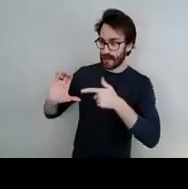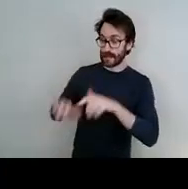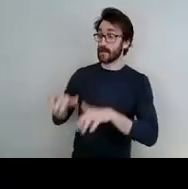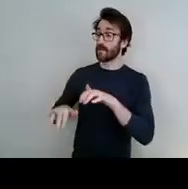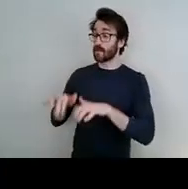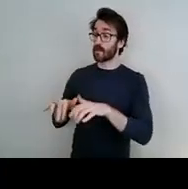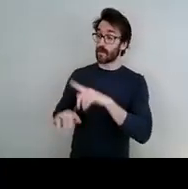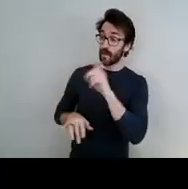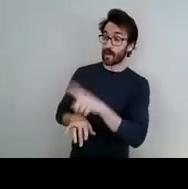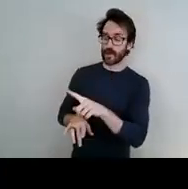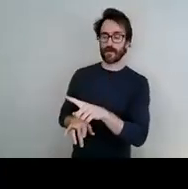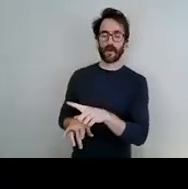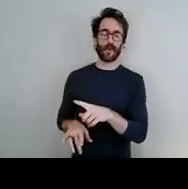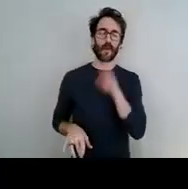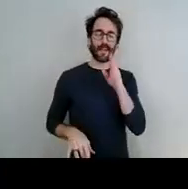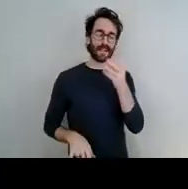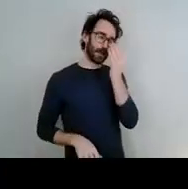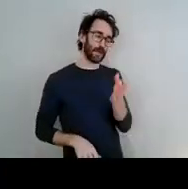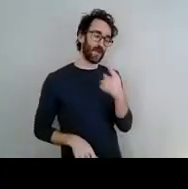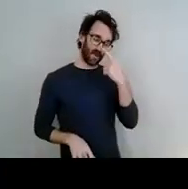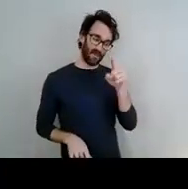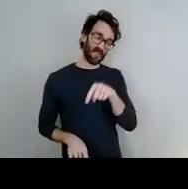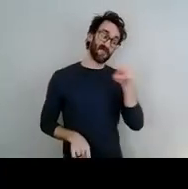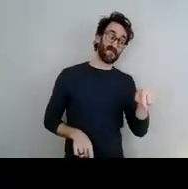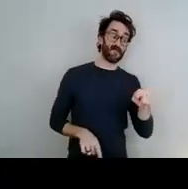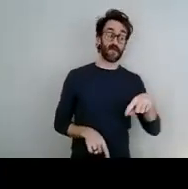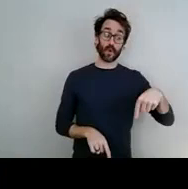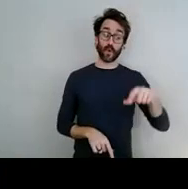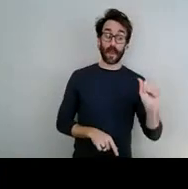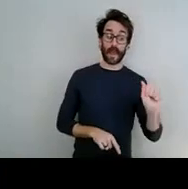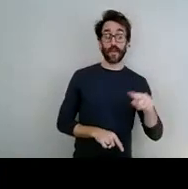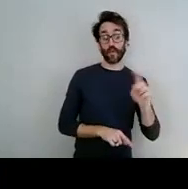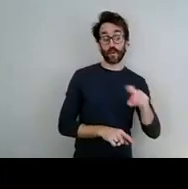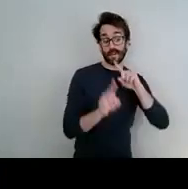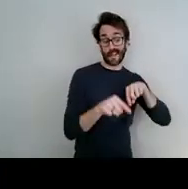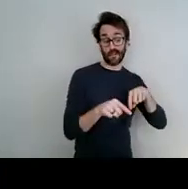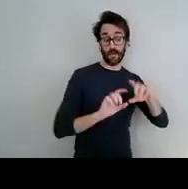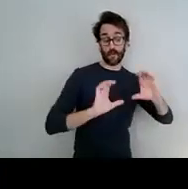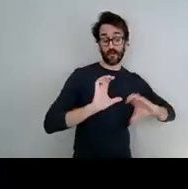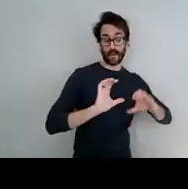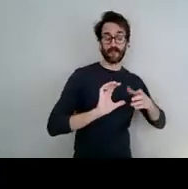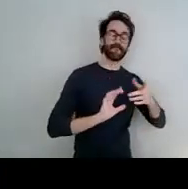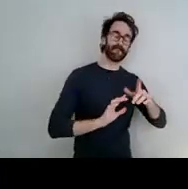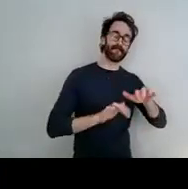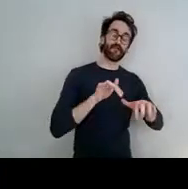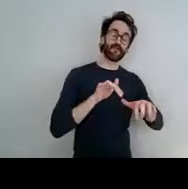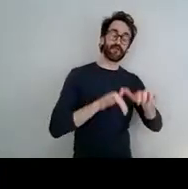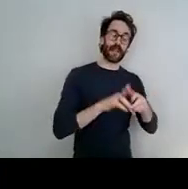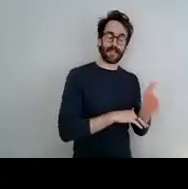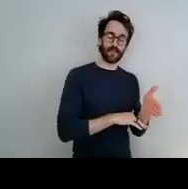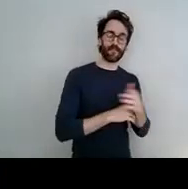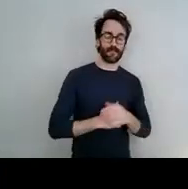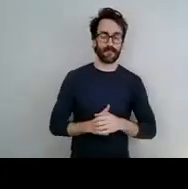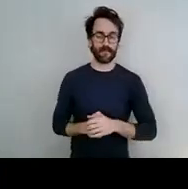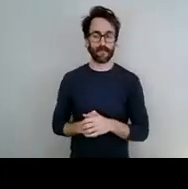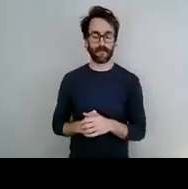there. And we want to make sure that we don't miss your question. As I mentioned, we are recording today's webinar. It will be posted on our website within